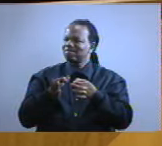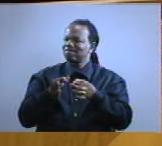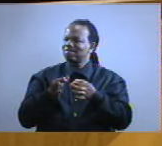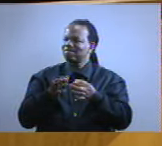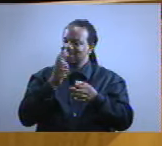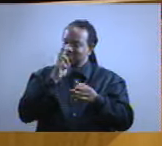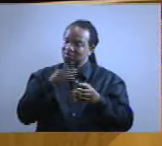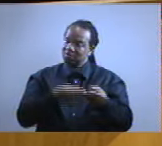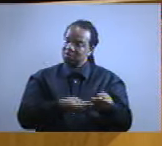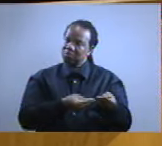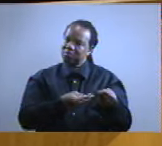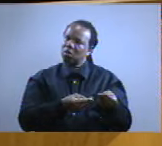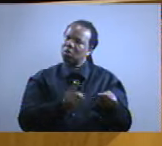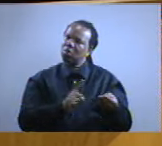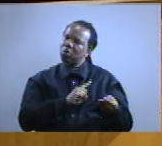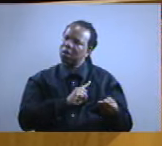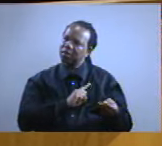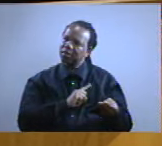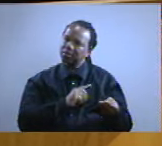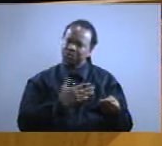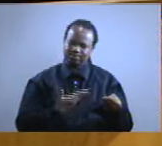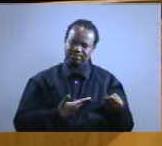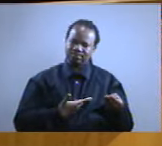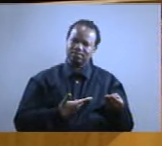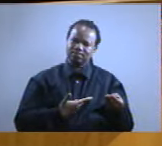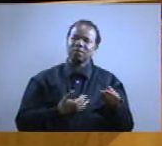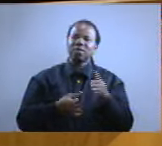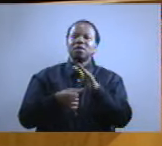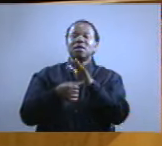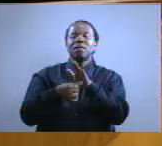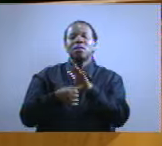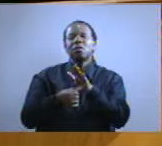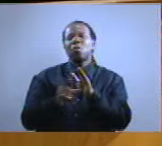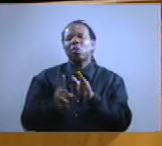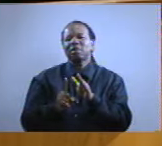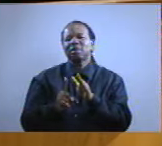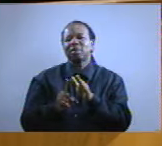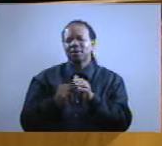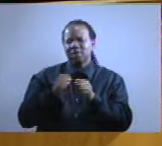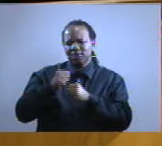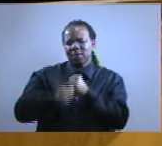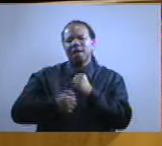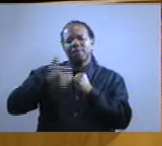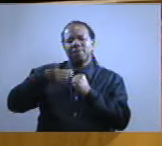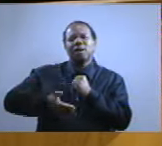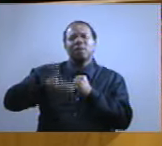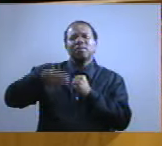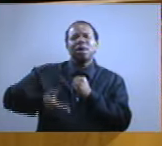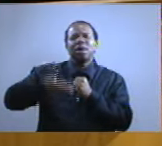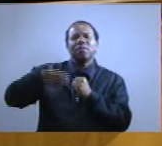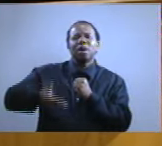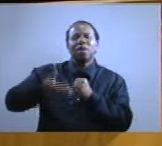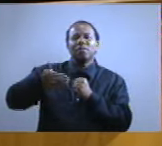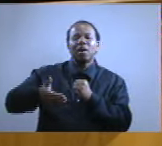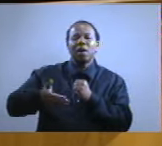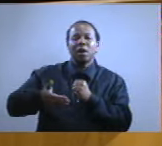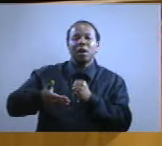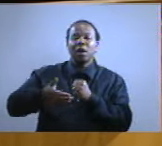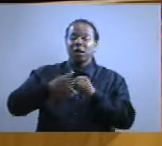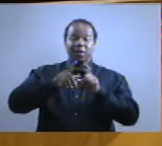And we think that what is more important is the fact that year after year, we have been told by the Commission on